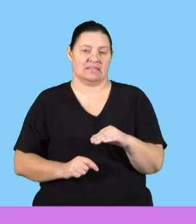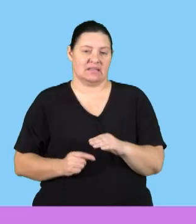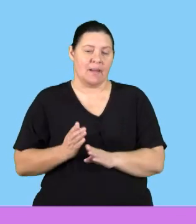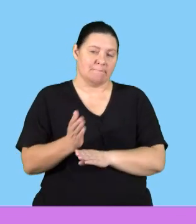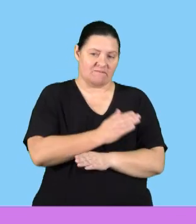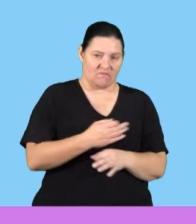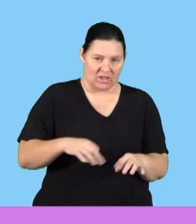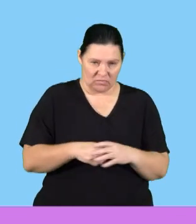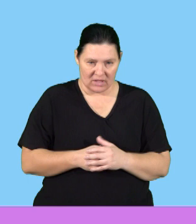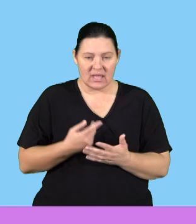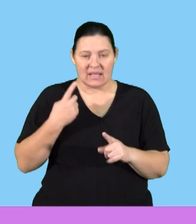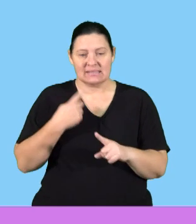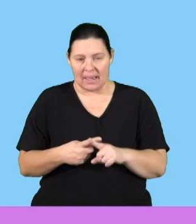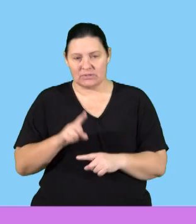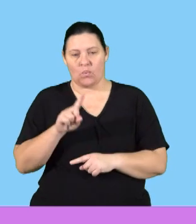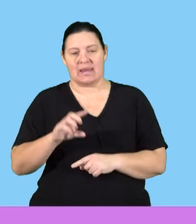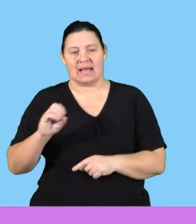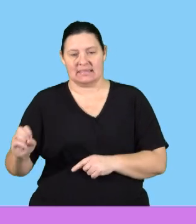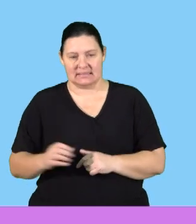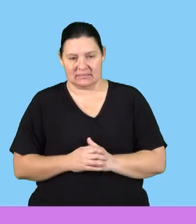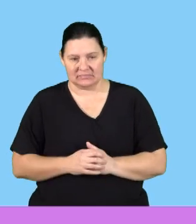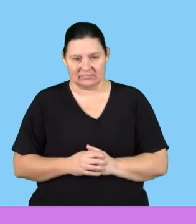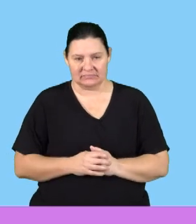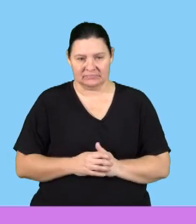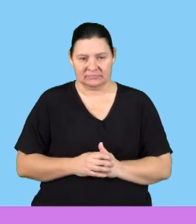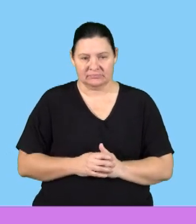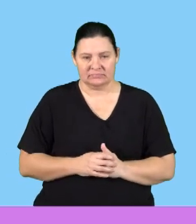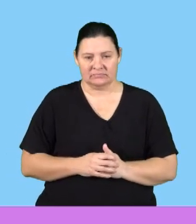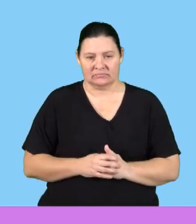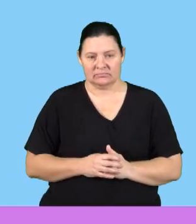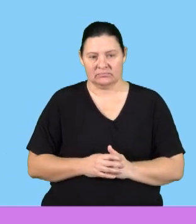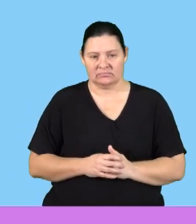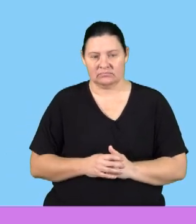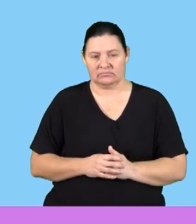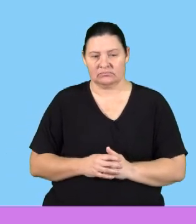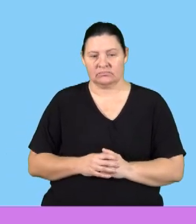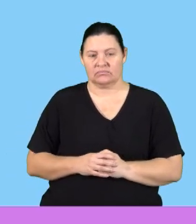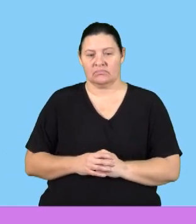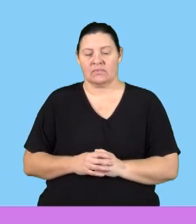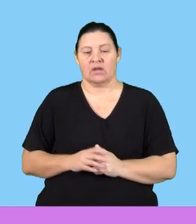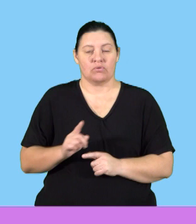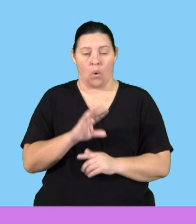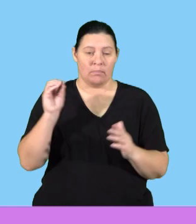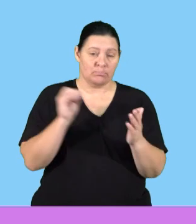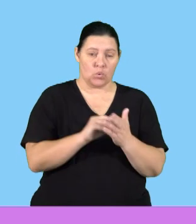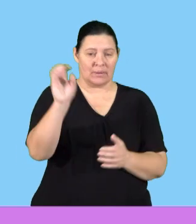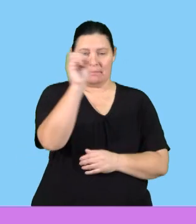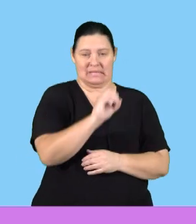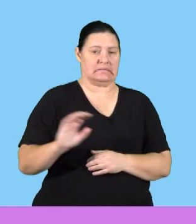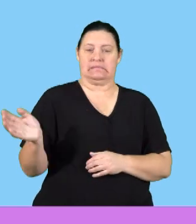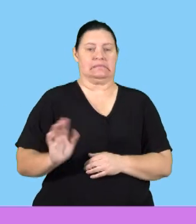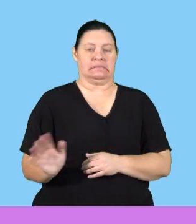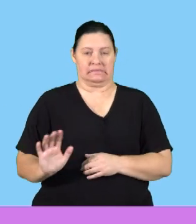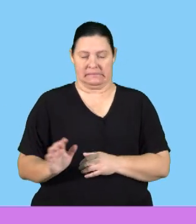the previous value and we multiply this by 100%. And remember not to press your